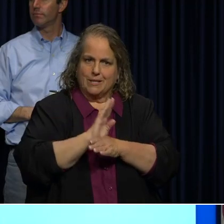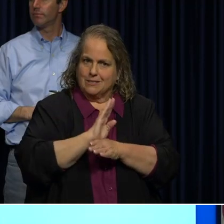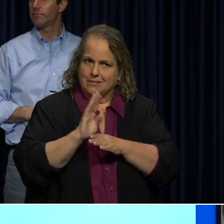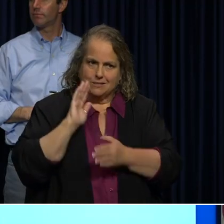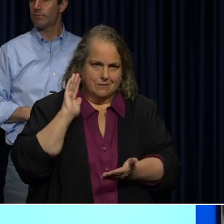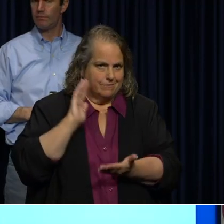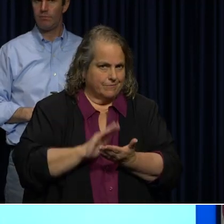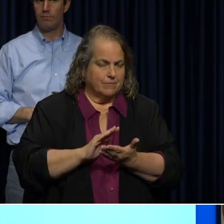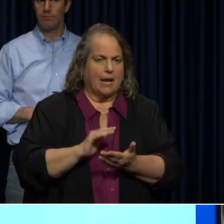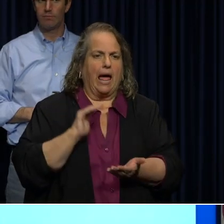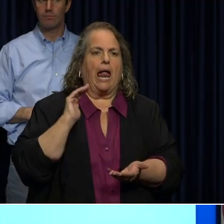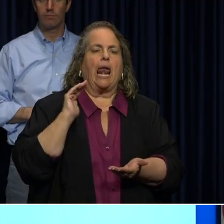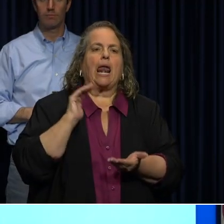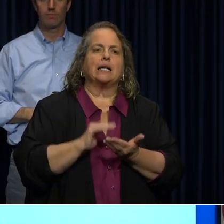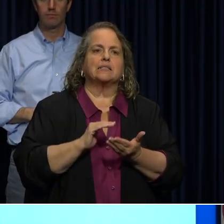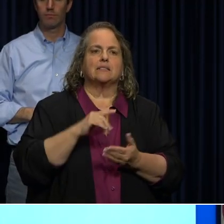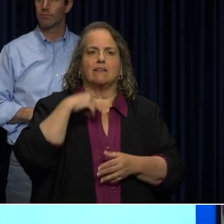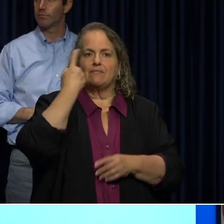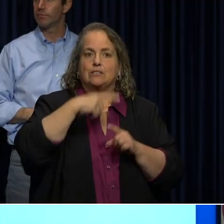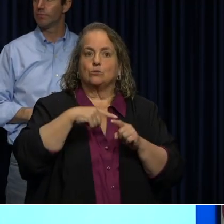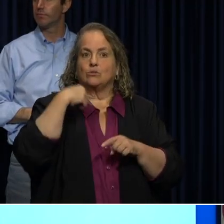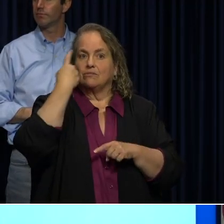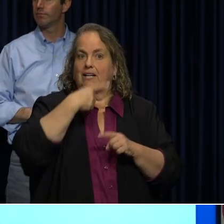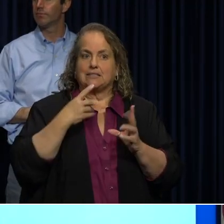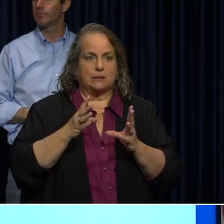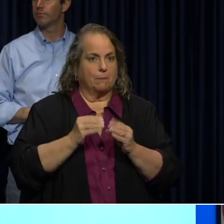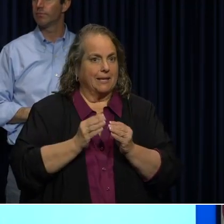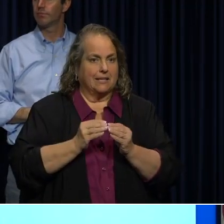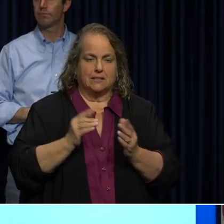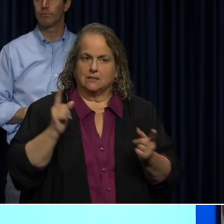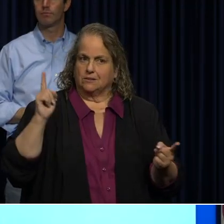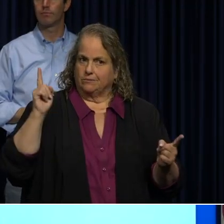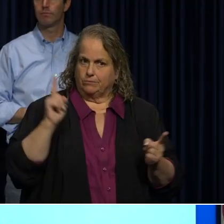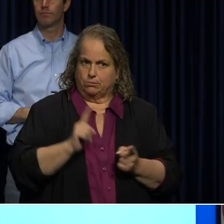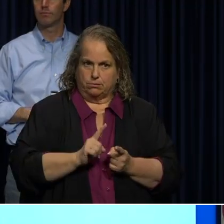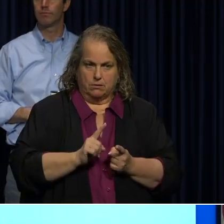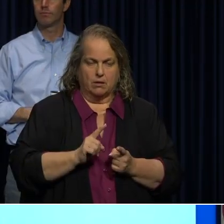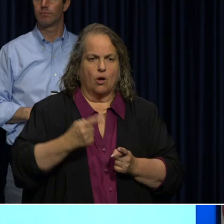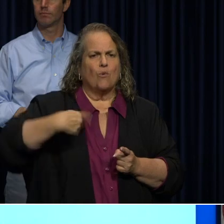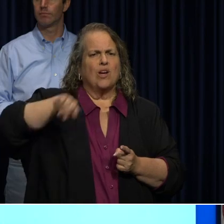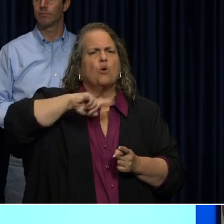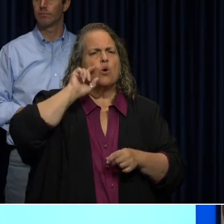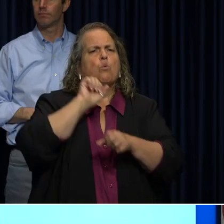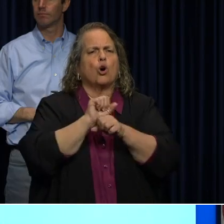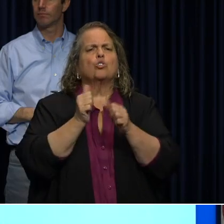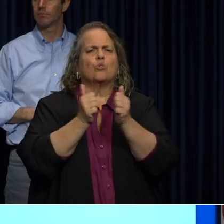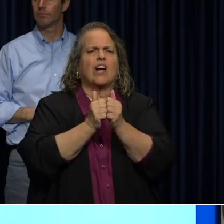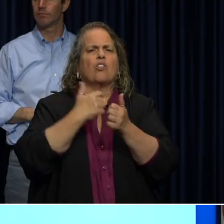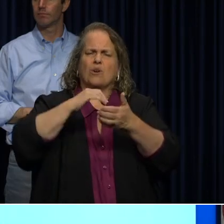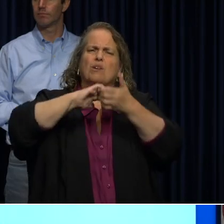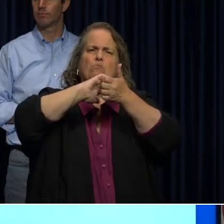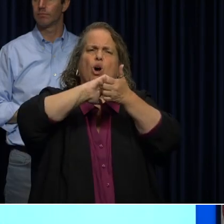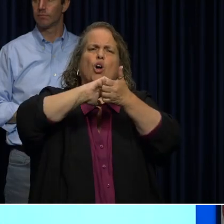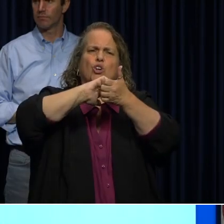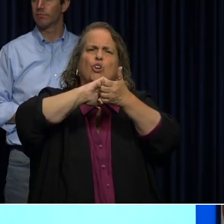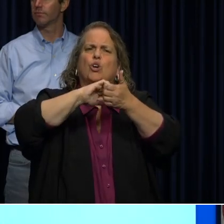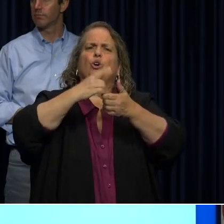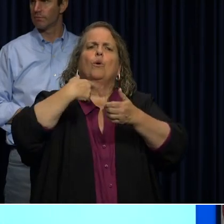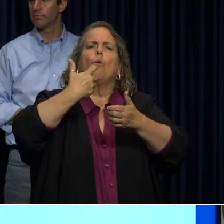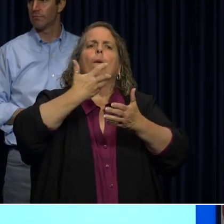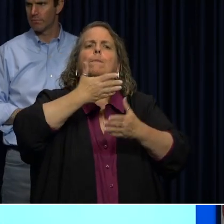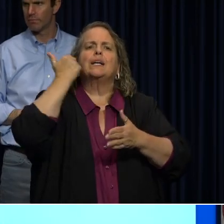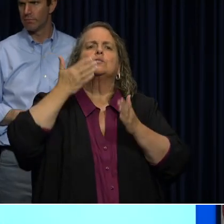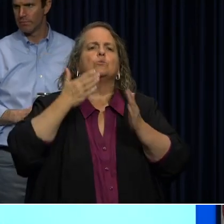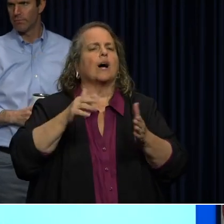Less face-to-face meetings. And we're all going to be working together on this. We want to make sure that we do it the best way and not just the quickest